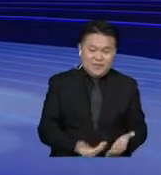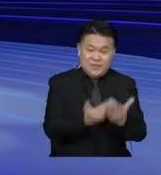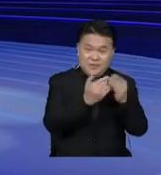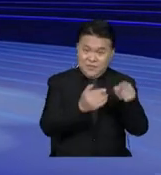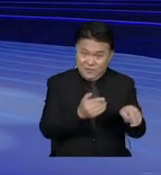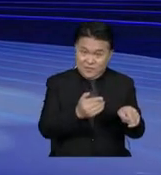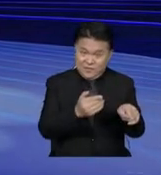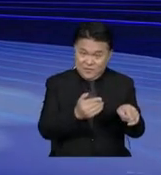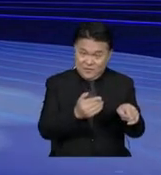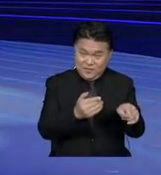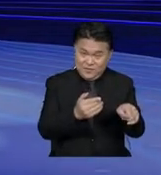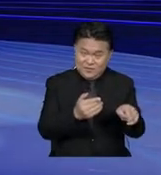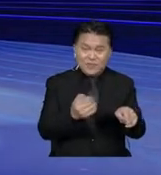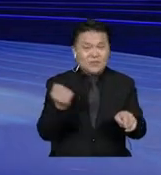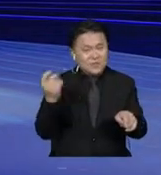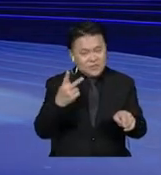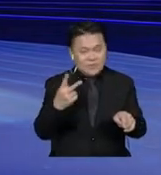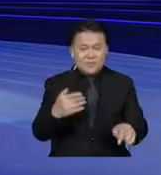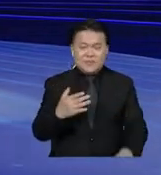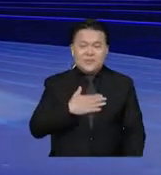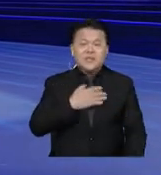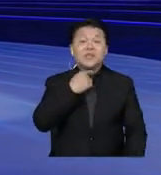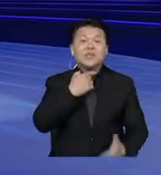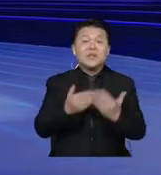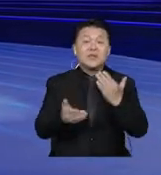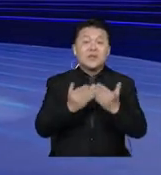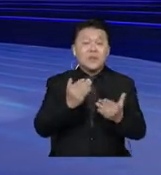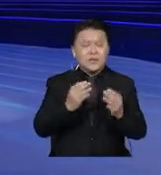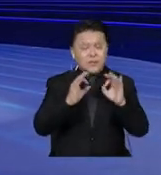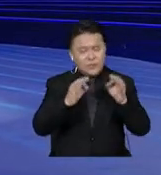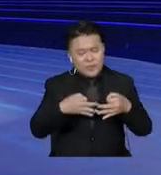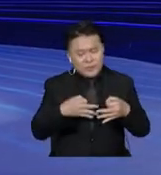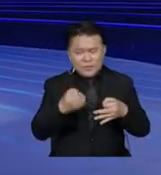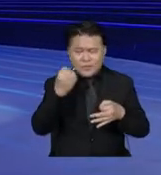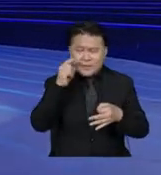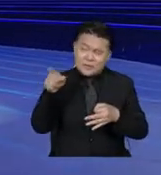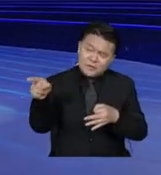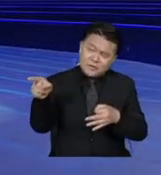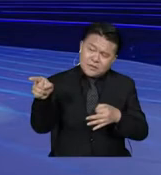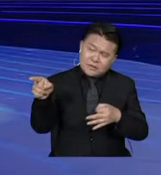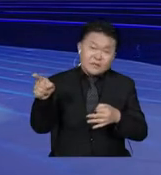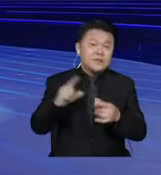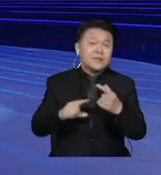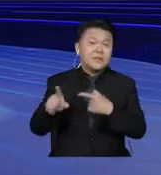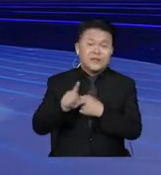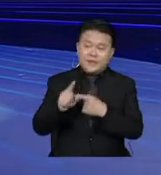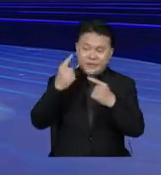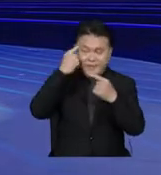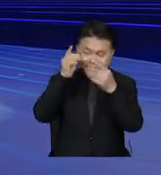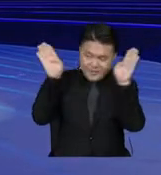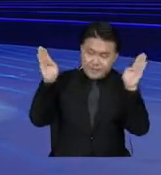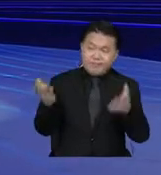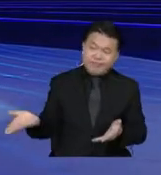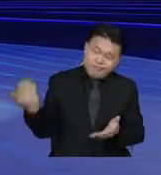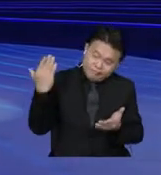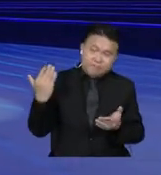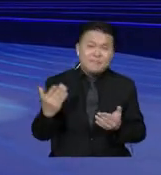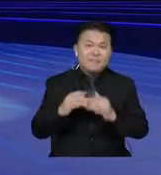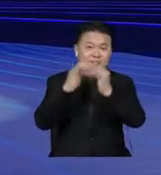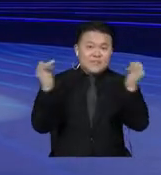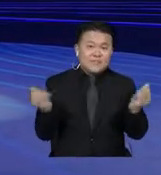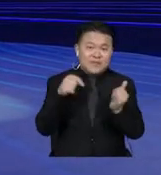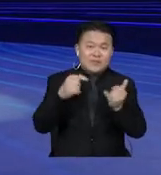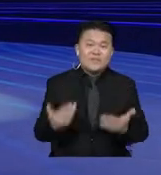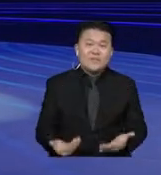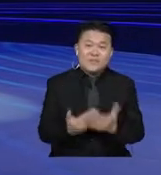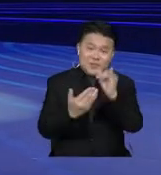your experience, then that will lead to more exchange of ideas and people,